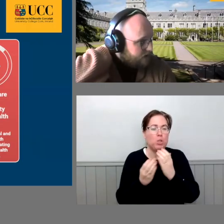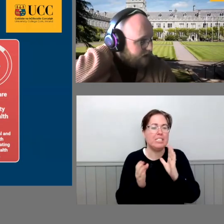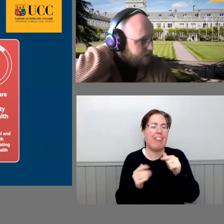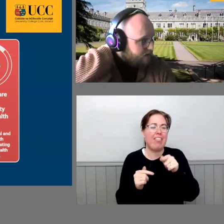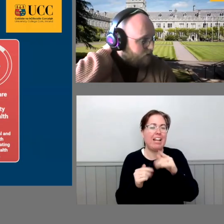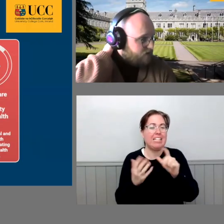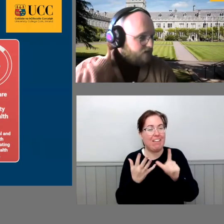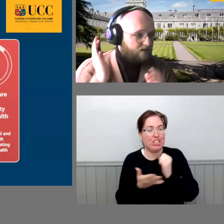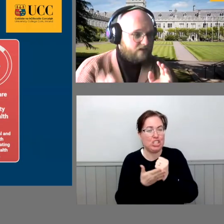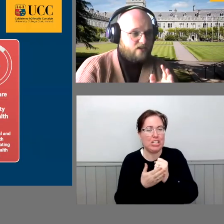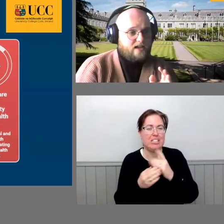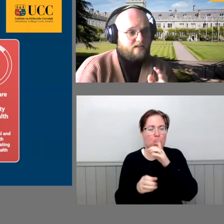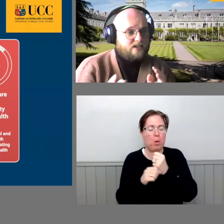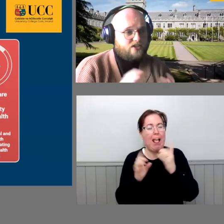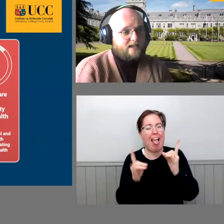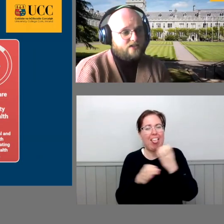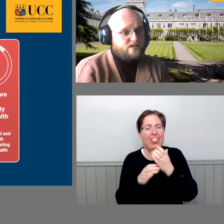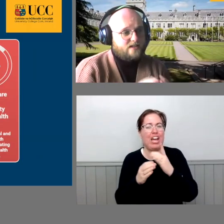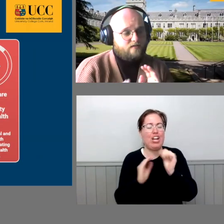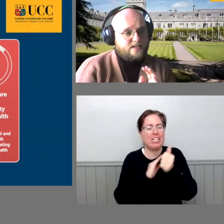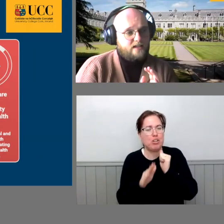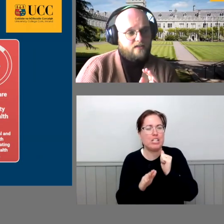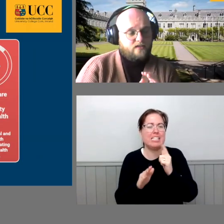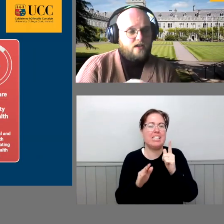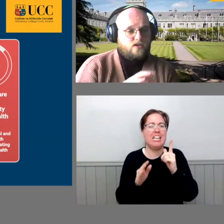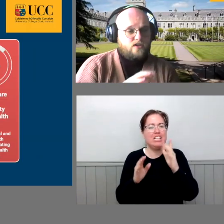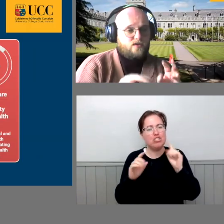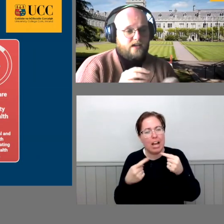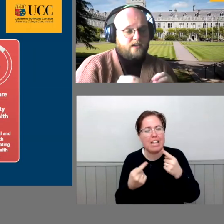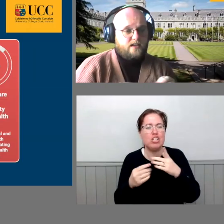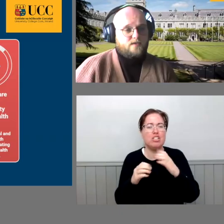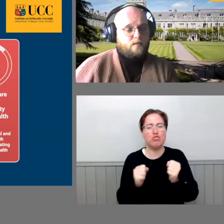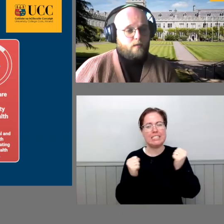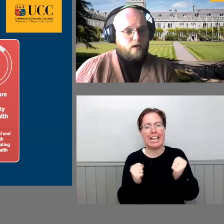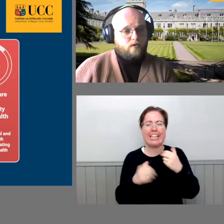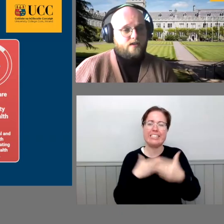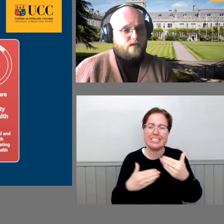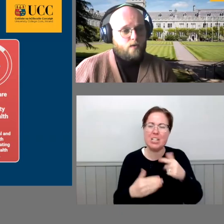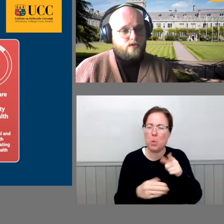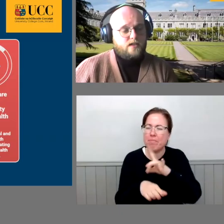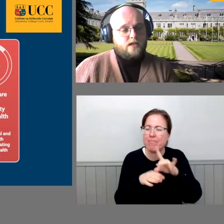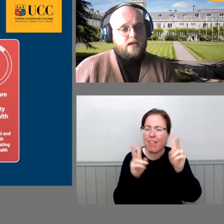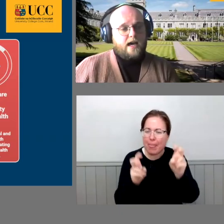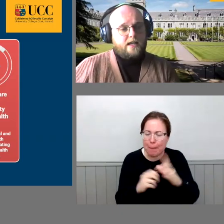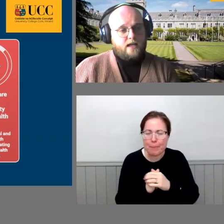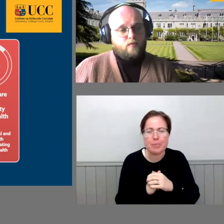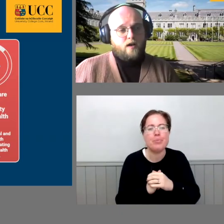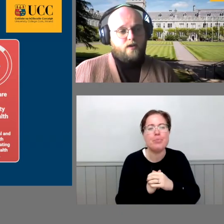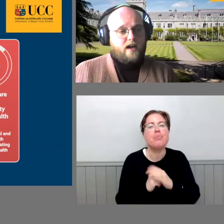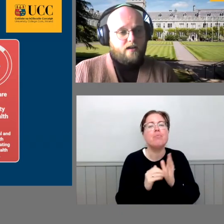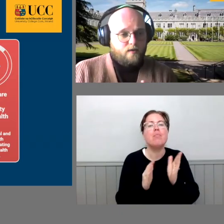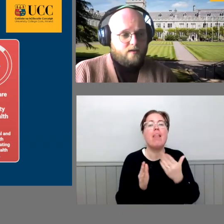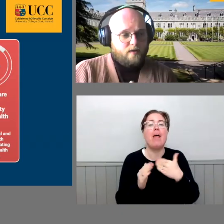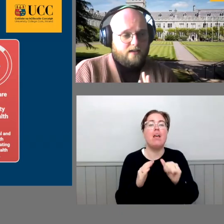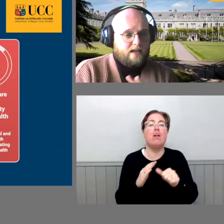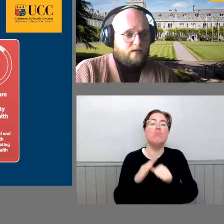generally looked at healthcare experiences, intersectionality, challenges, and resilience. So those are the kind of themes that were coming up across those. And then